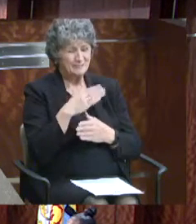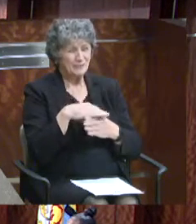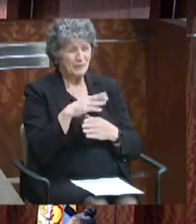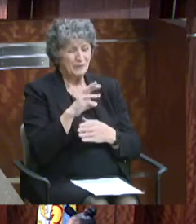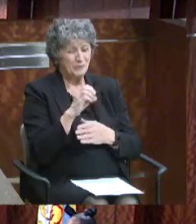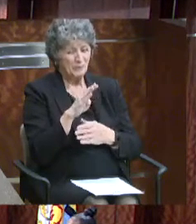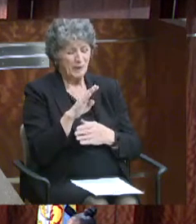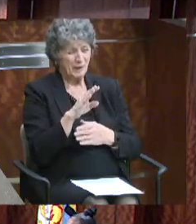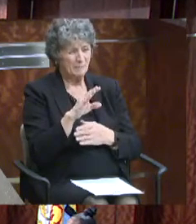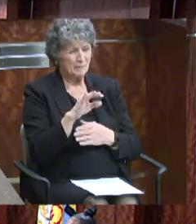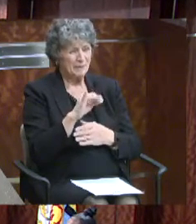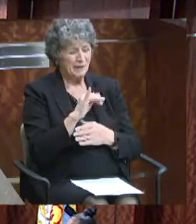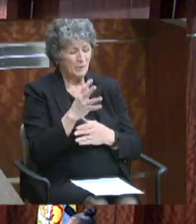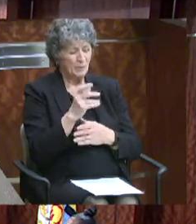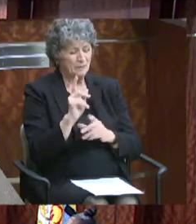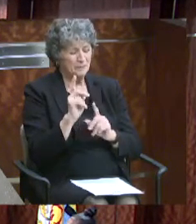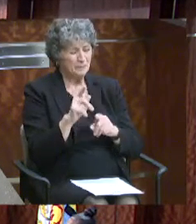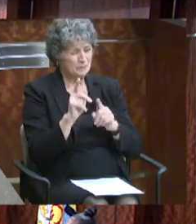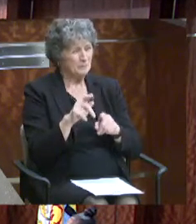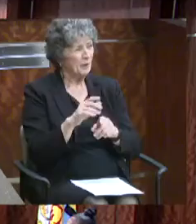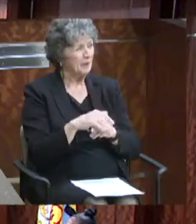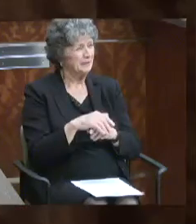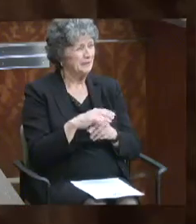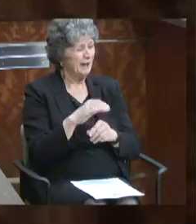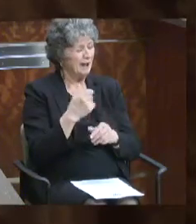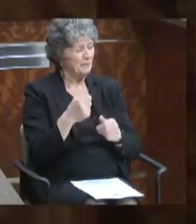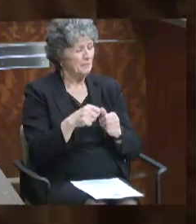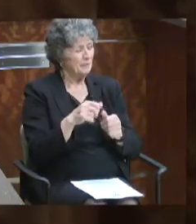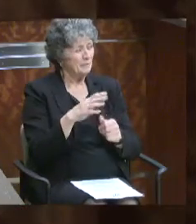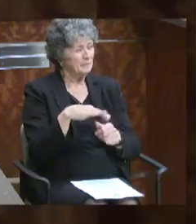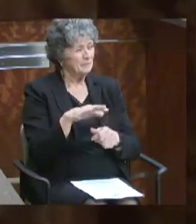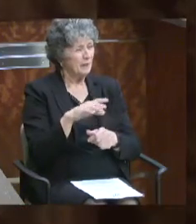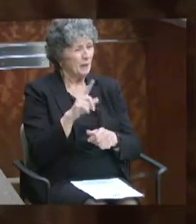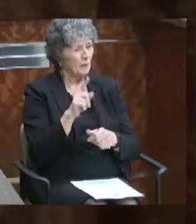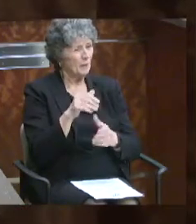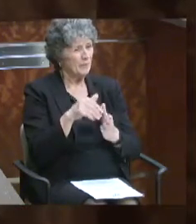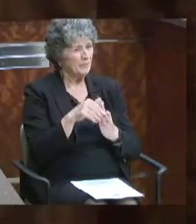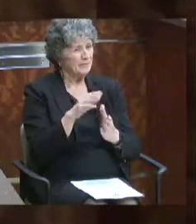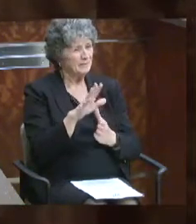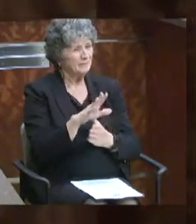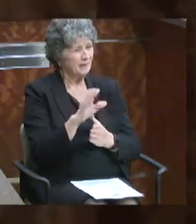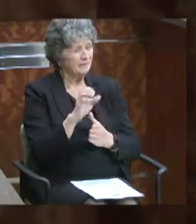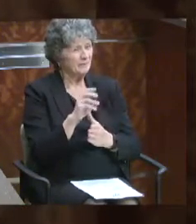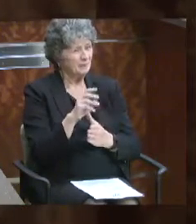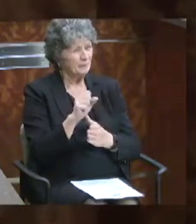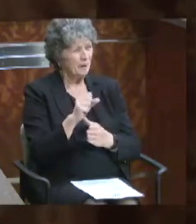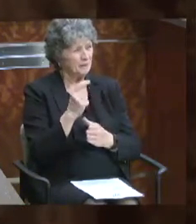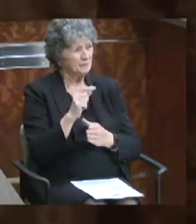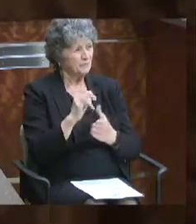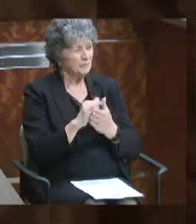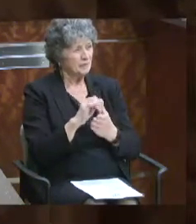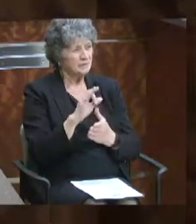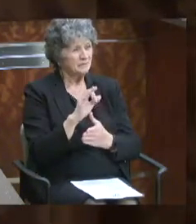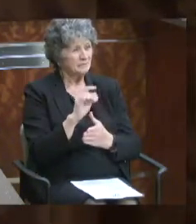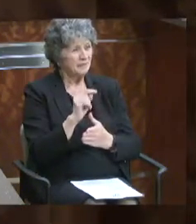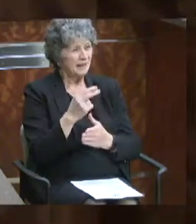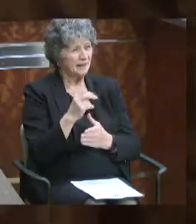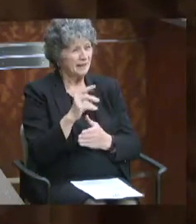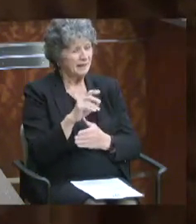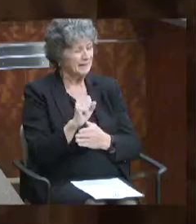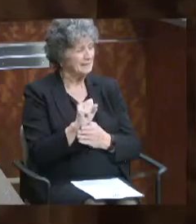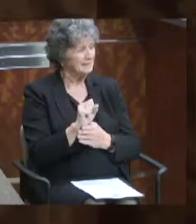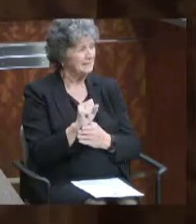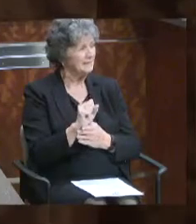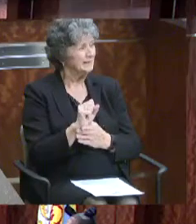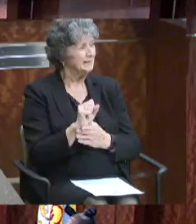respond. As I remember, it's about 1,500 miles with those flatheads. Didn't he have the ambulance there with the